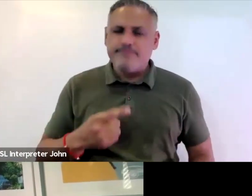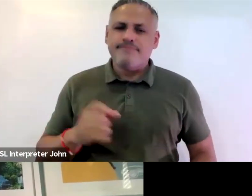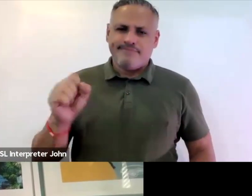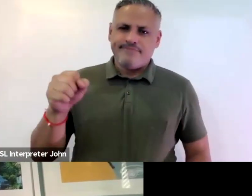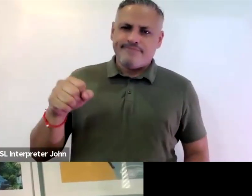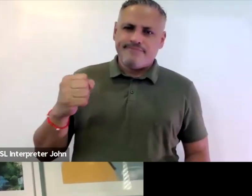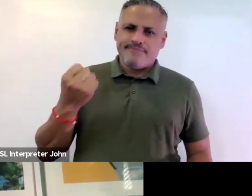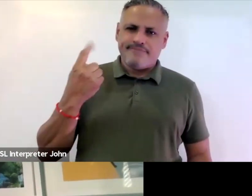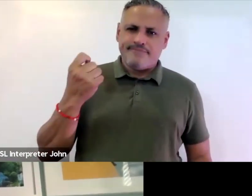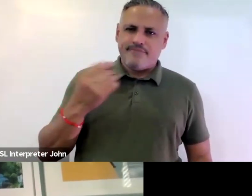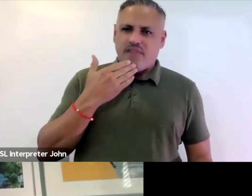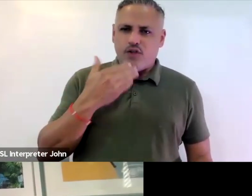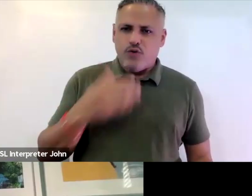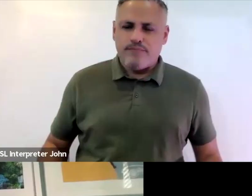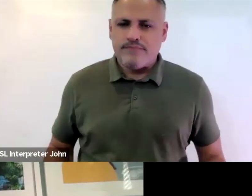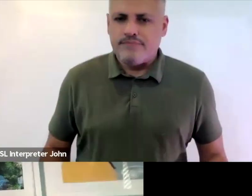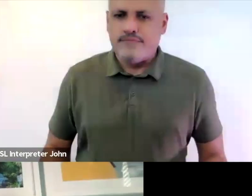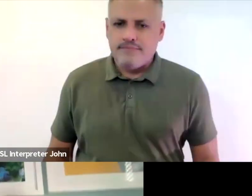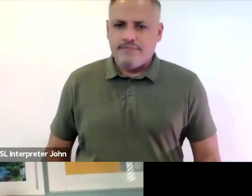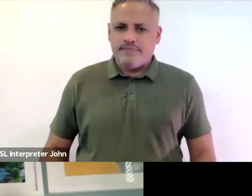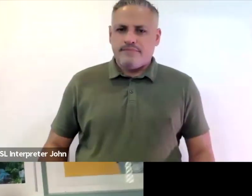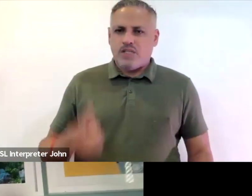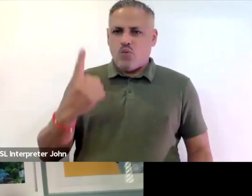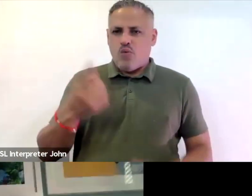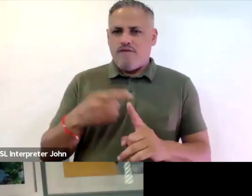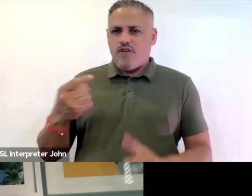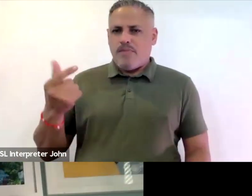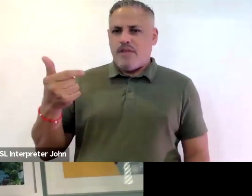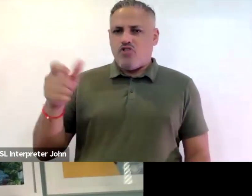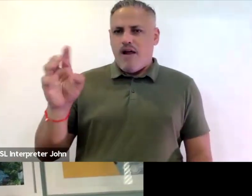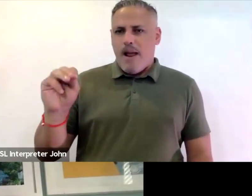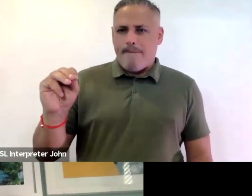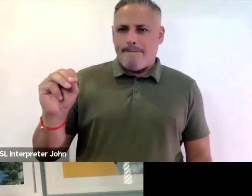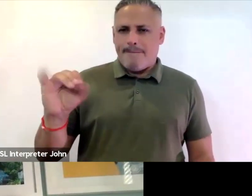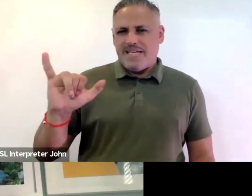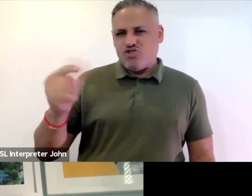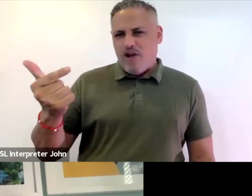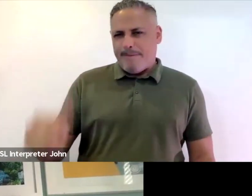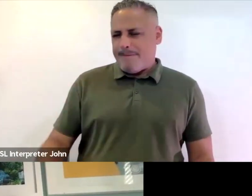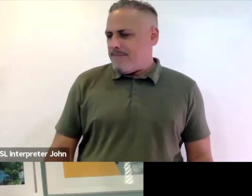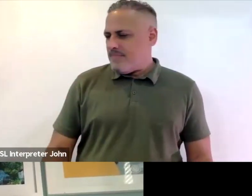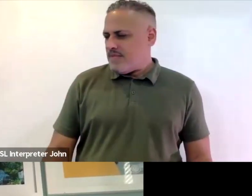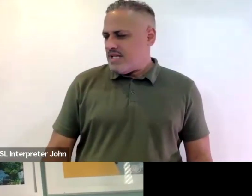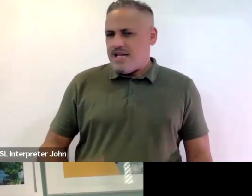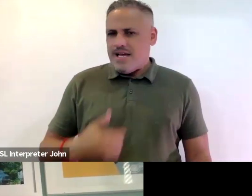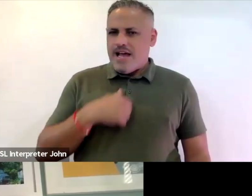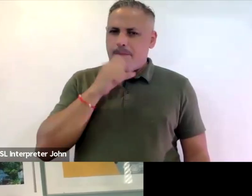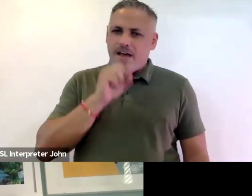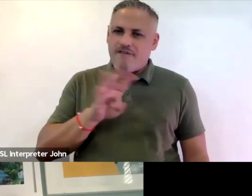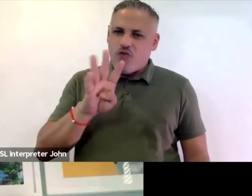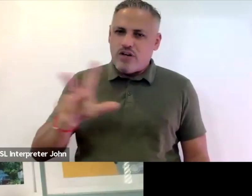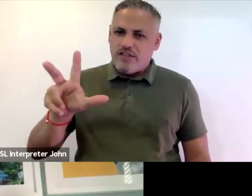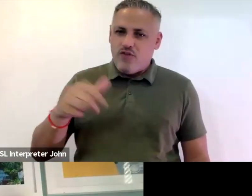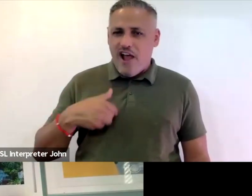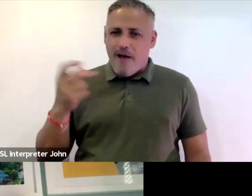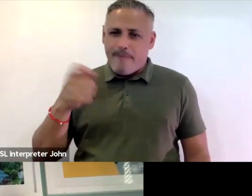totally makes sense. Thank you. All right, one from the gram, because I'm not 43, I'm hip